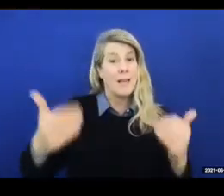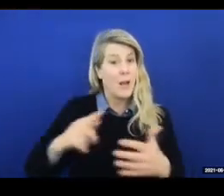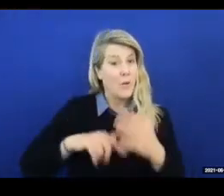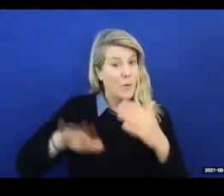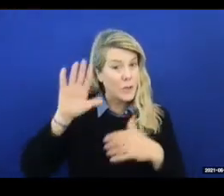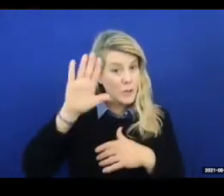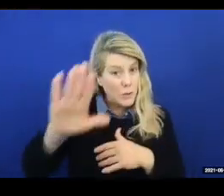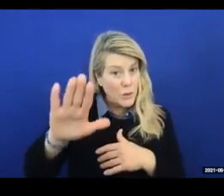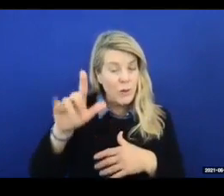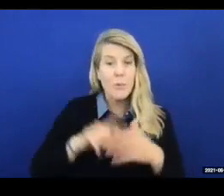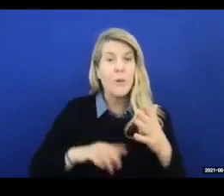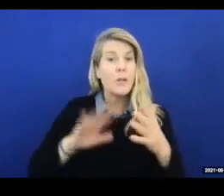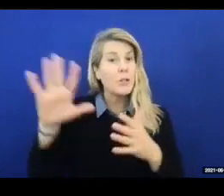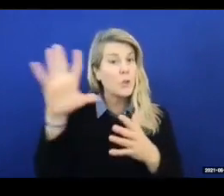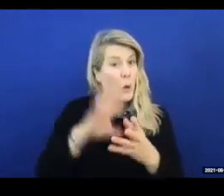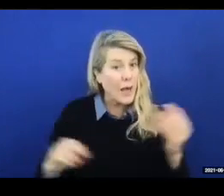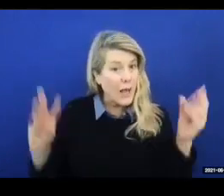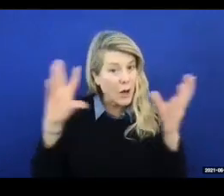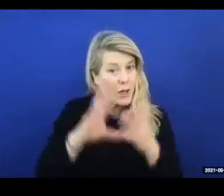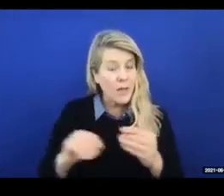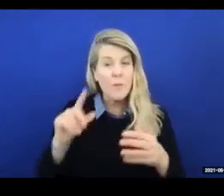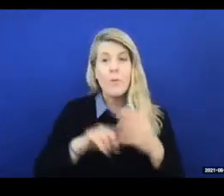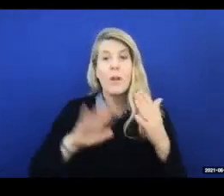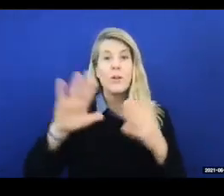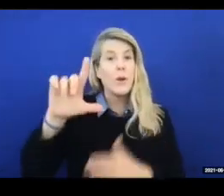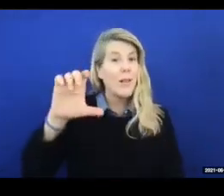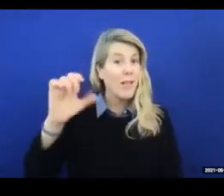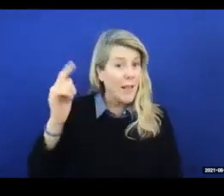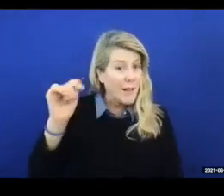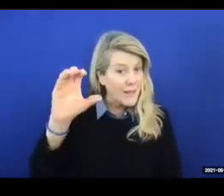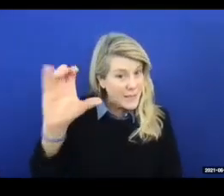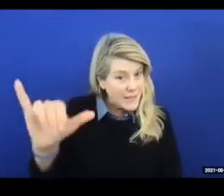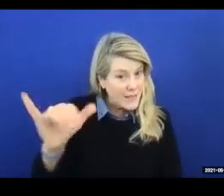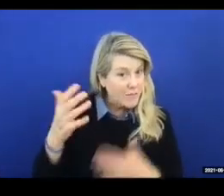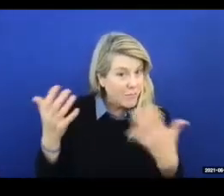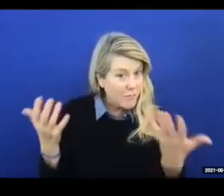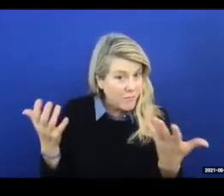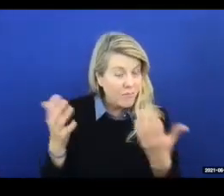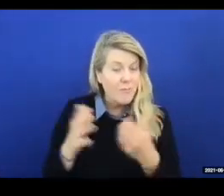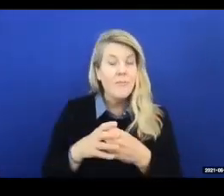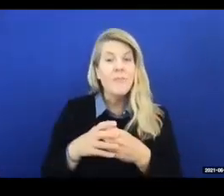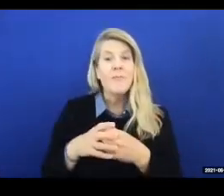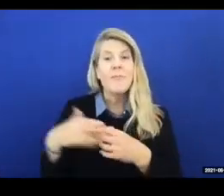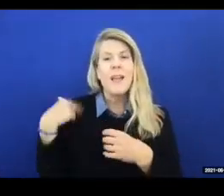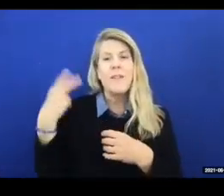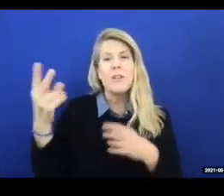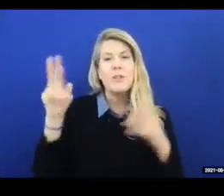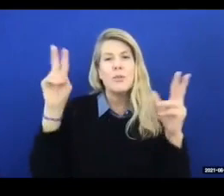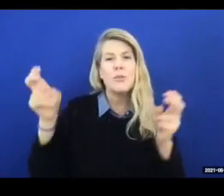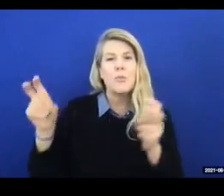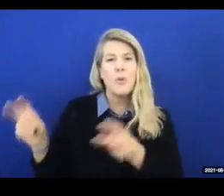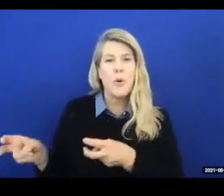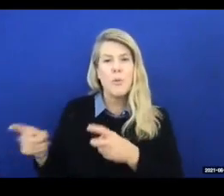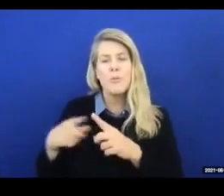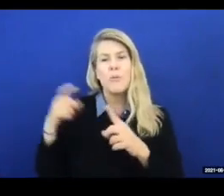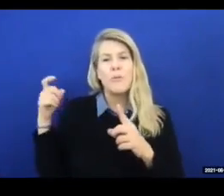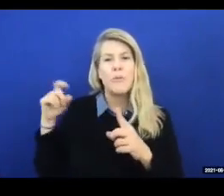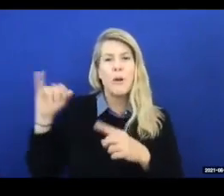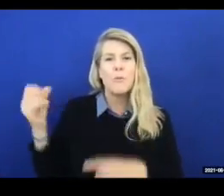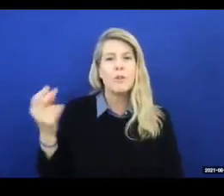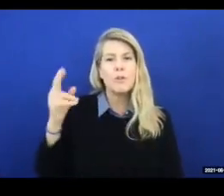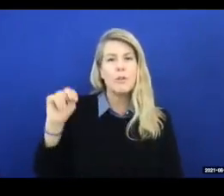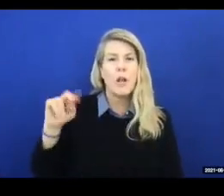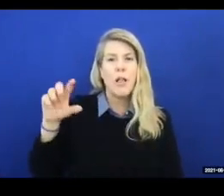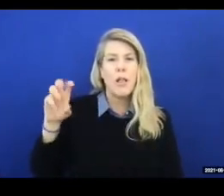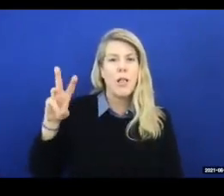What is your narrative? What will be your legacy? I want to leave you with 2 quotes from Representative John Lewis,